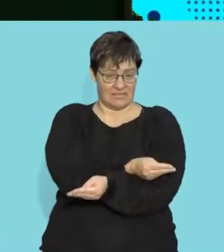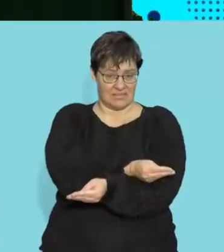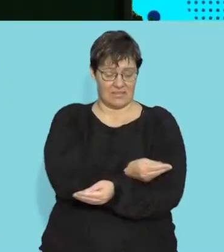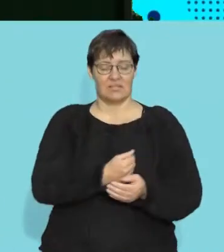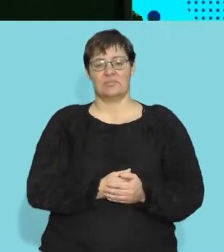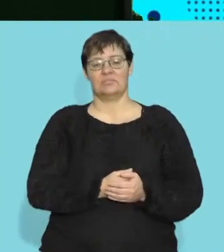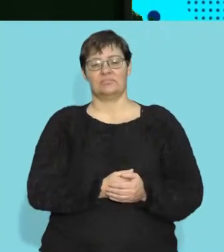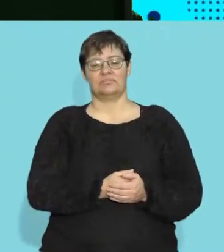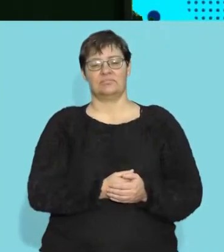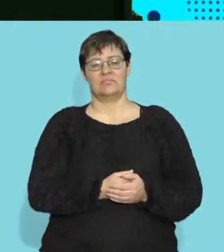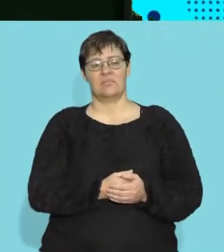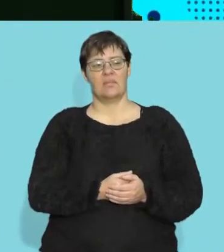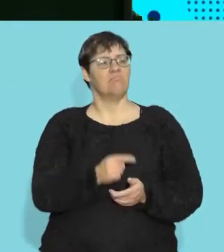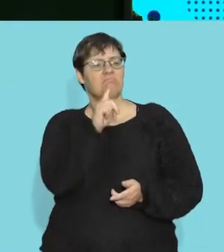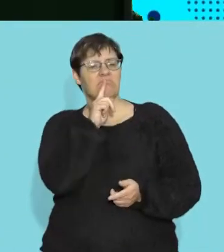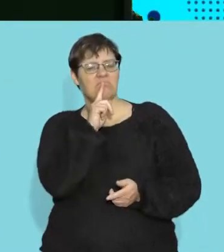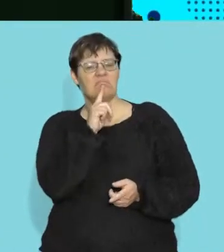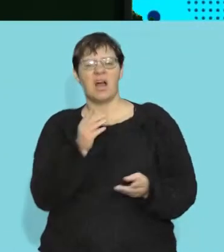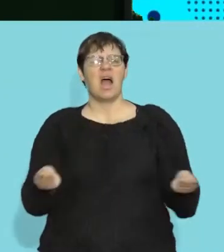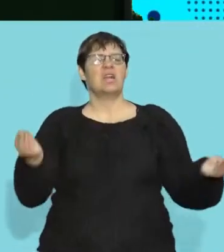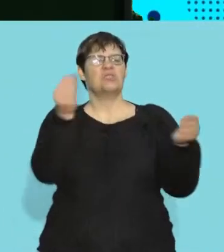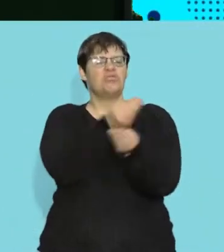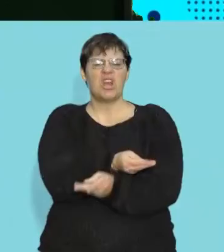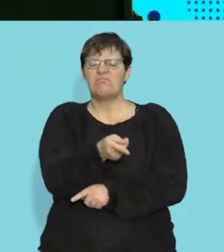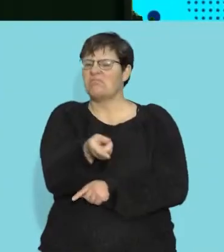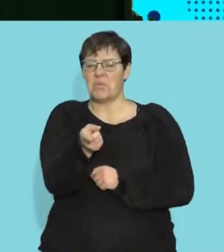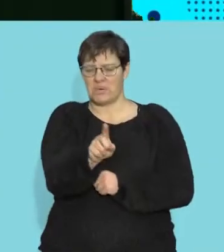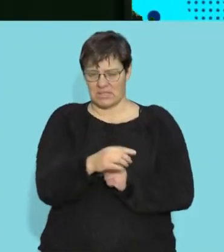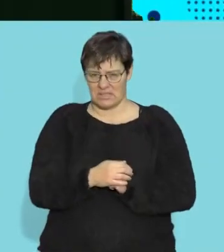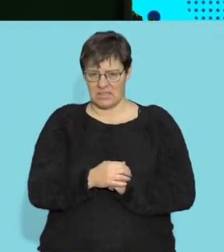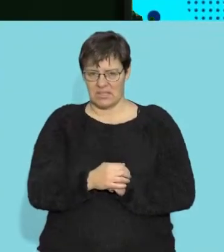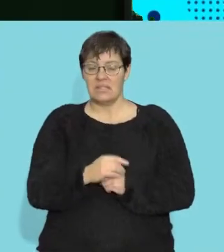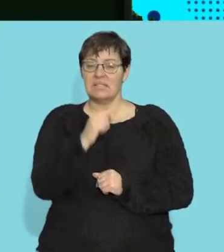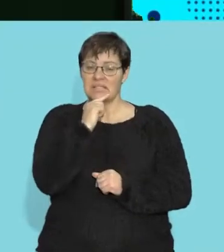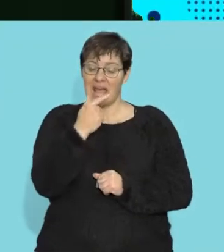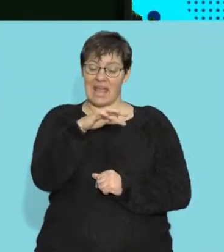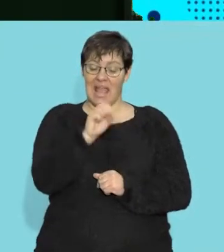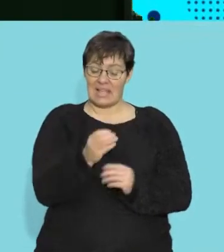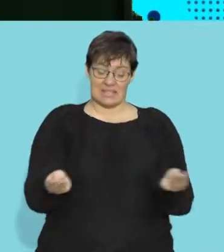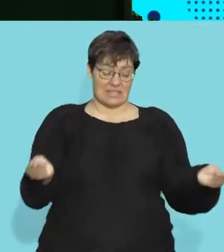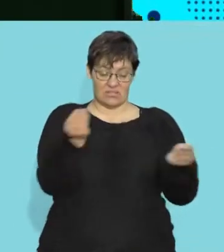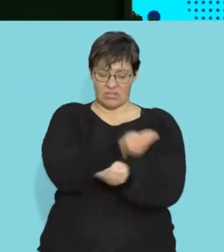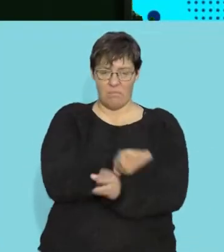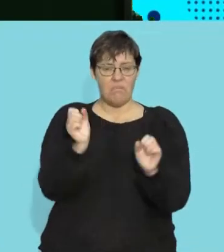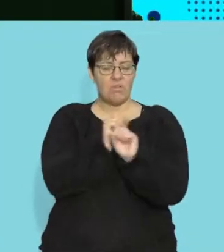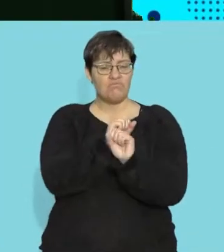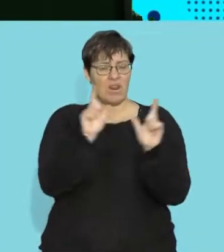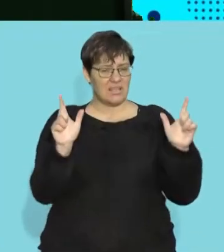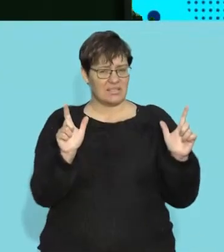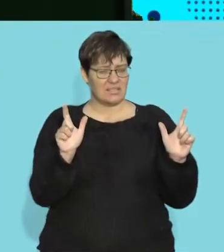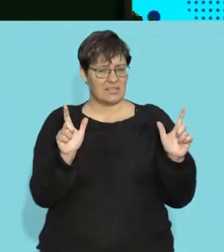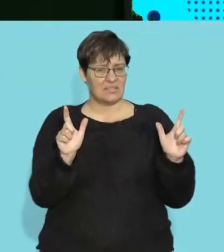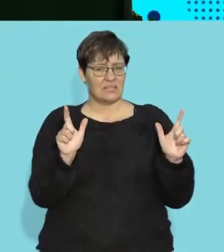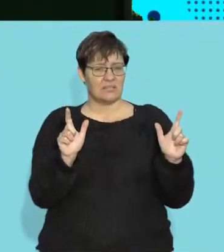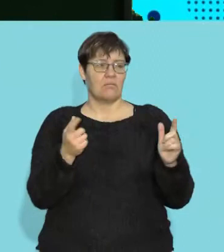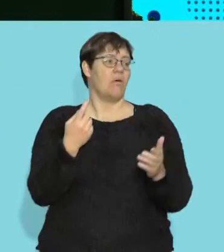gaseous exchange is. When I talk about gaseous exchange, we realized that it has a lot more than just, right, breathing